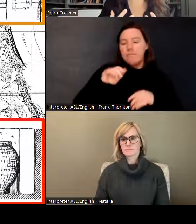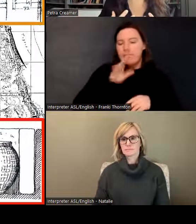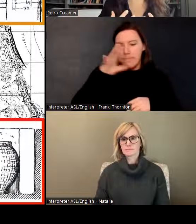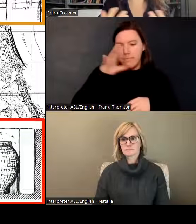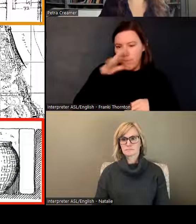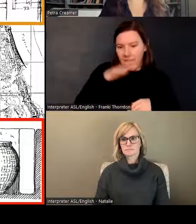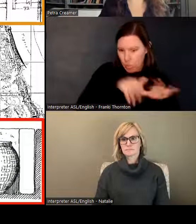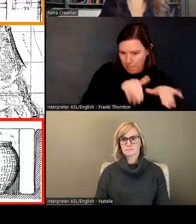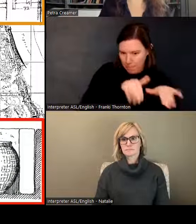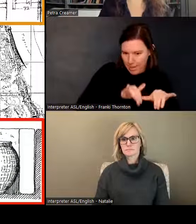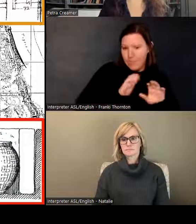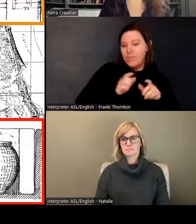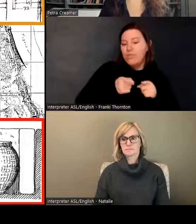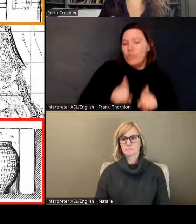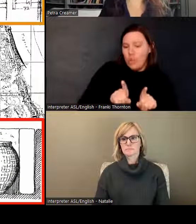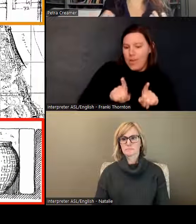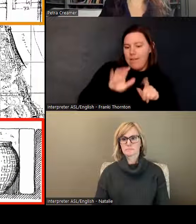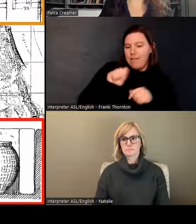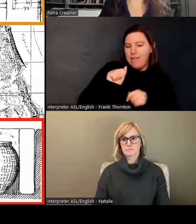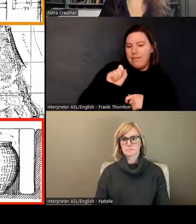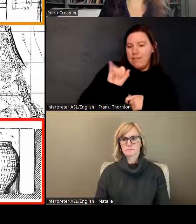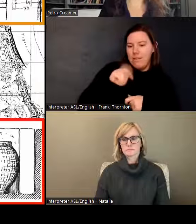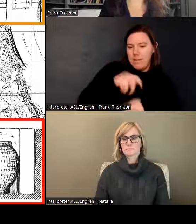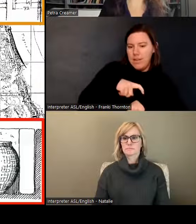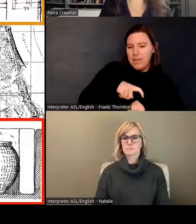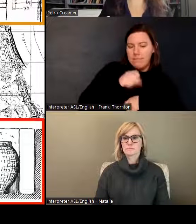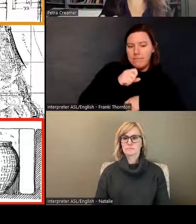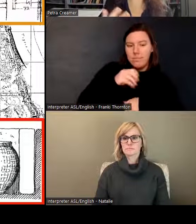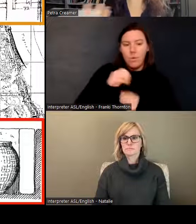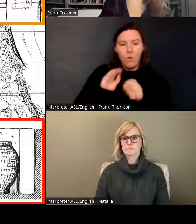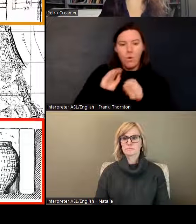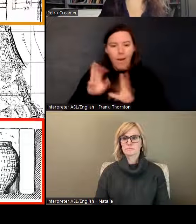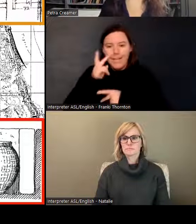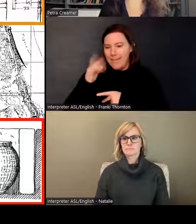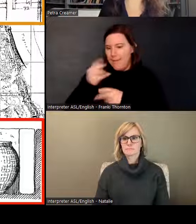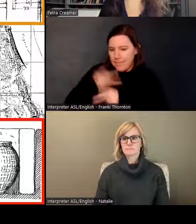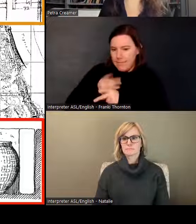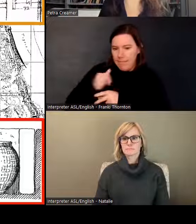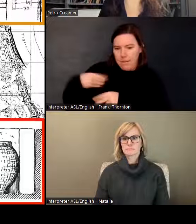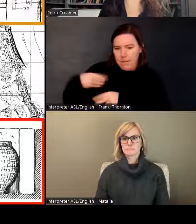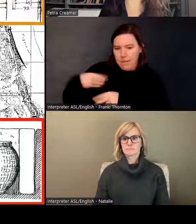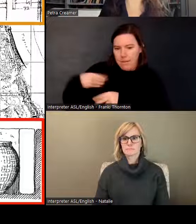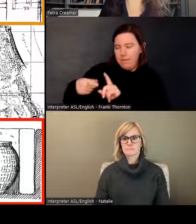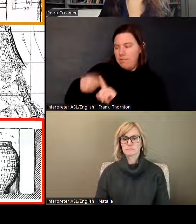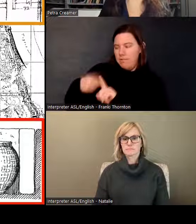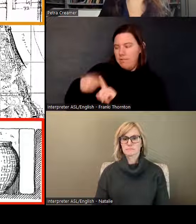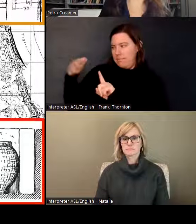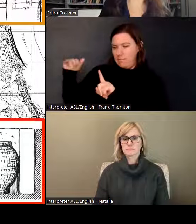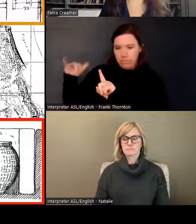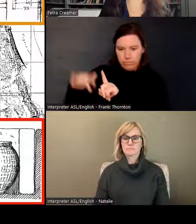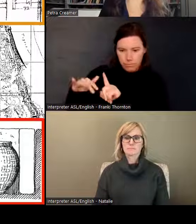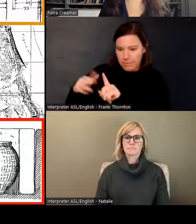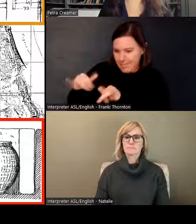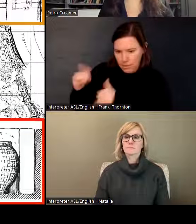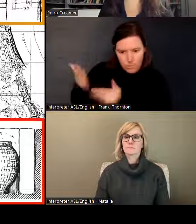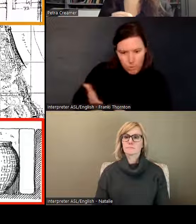preservation of tradition by the newcomers to the city, which is possibly in the face of restrictive Assyrian cultural